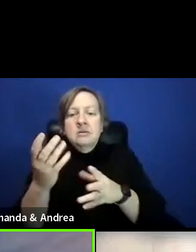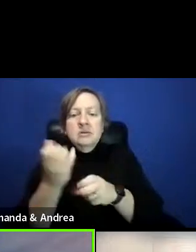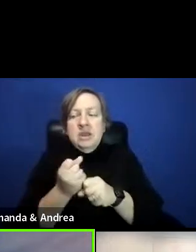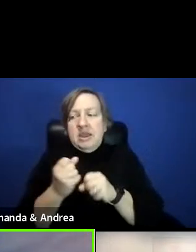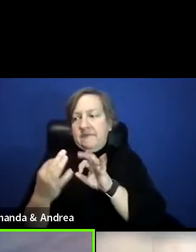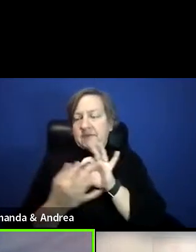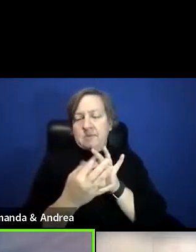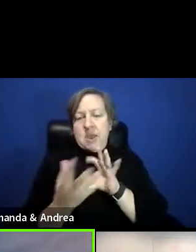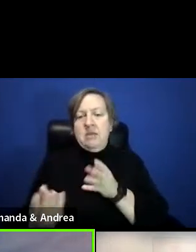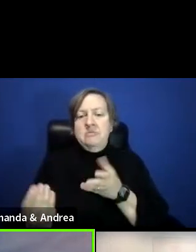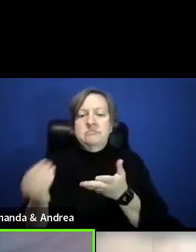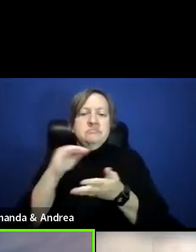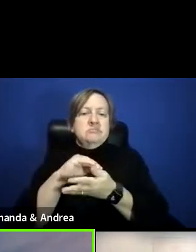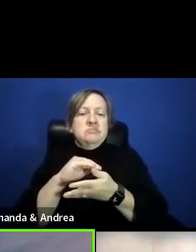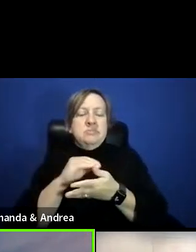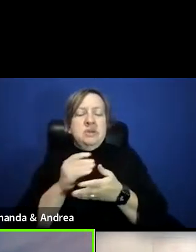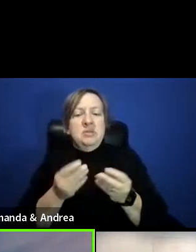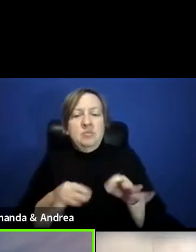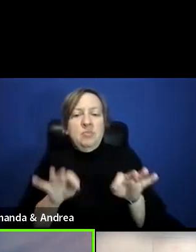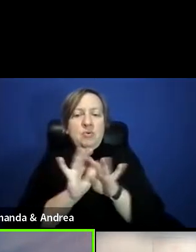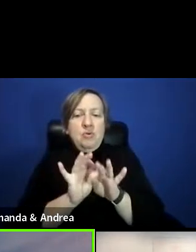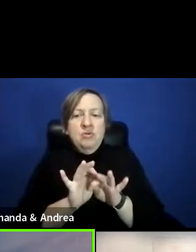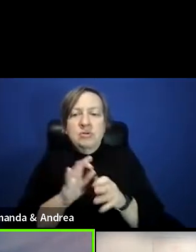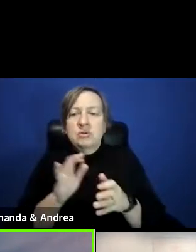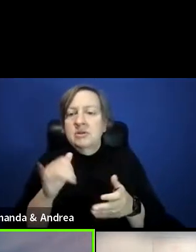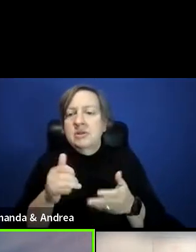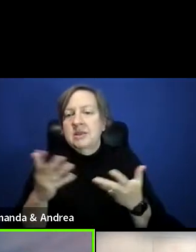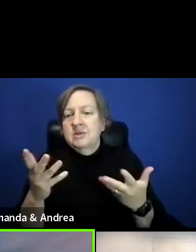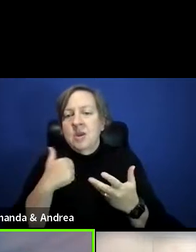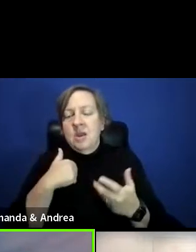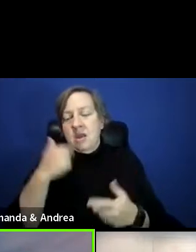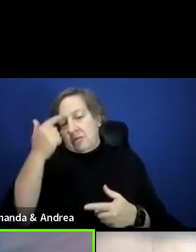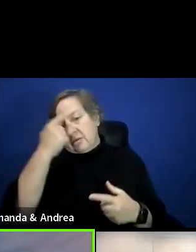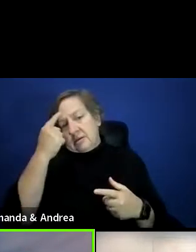front of that project. So those are some things that kind of come front to mind.